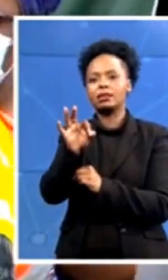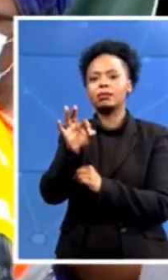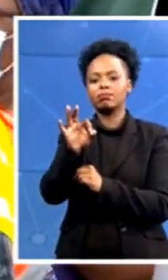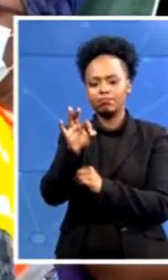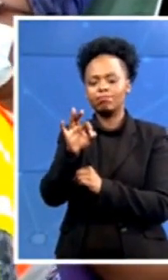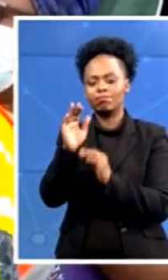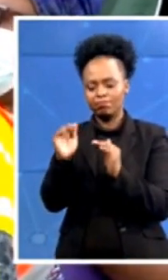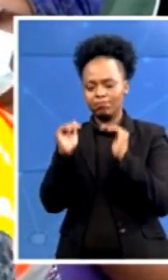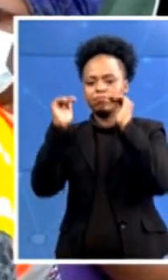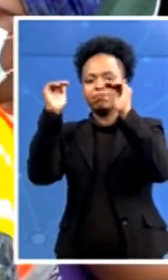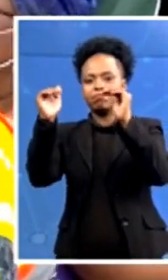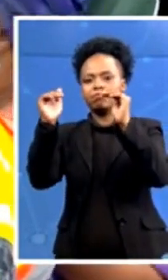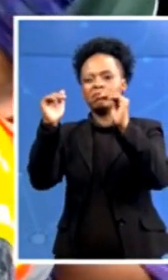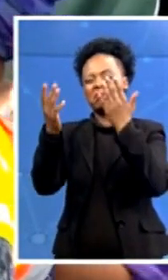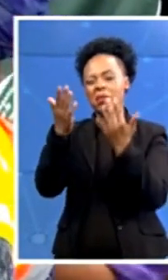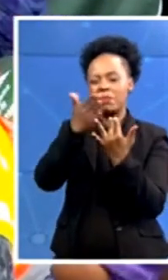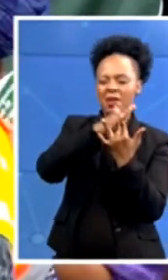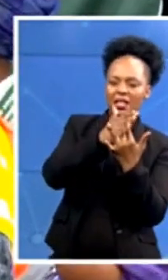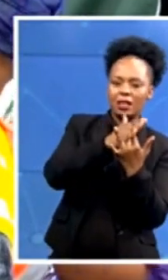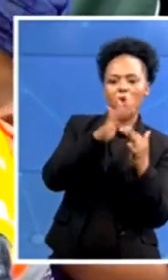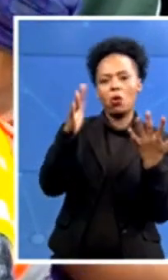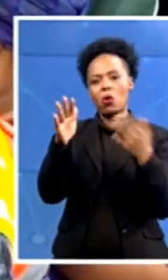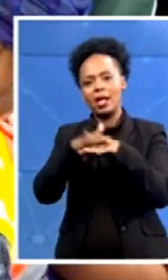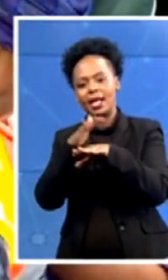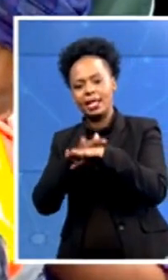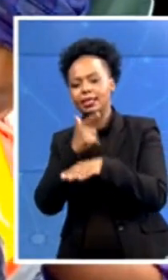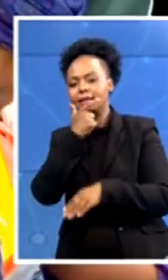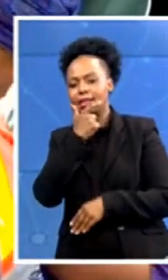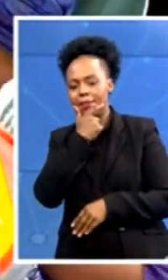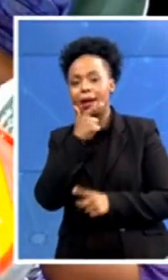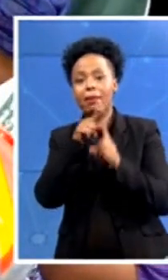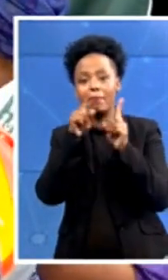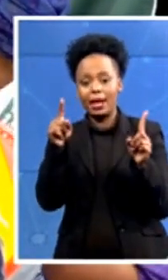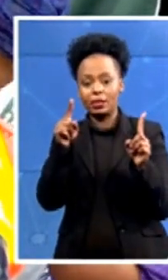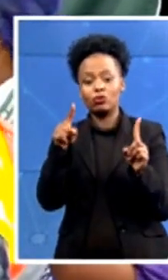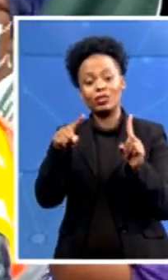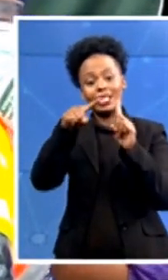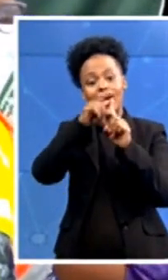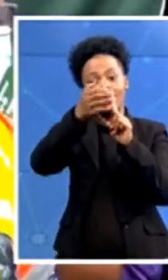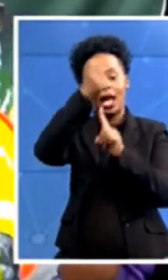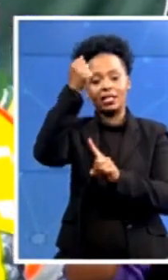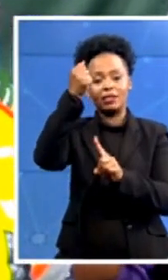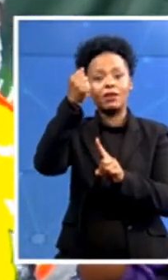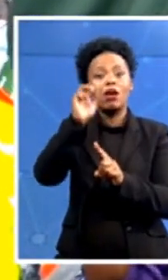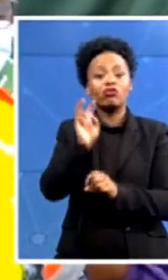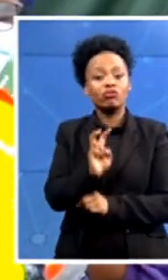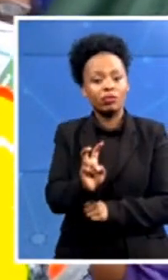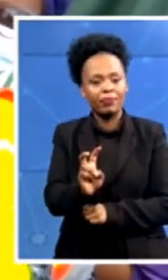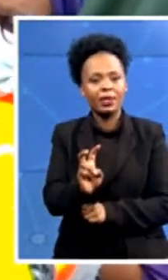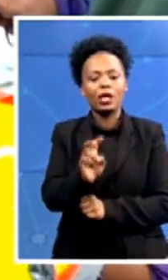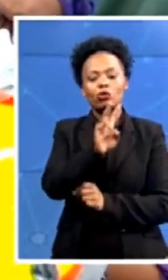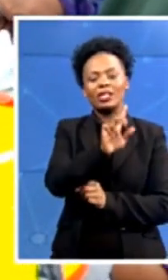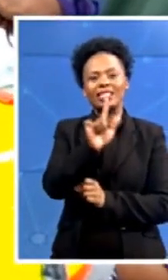December. Now, to reach that number, it means that we need to reach at least 27 million adult